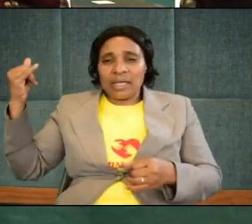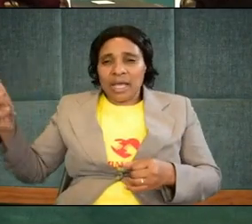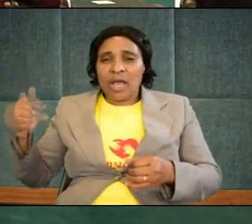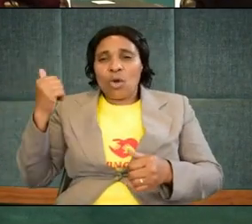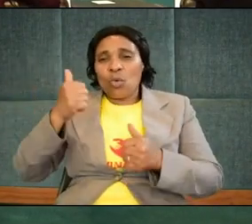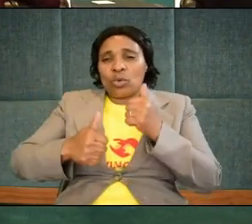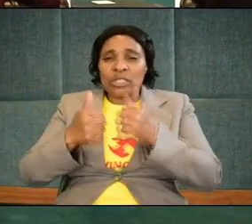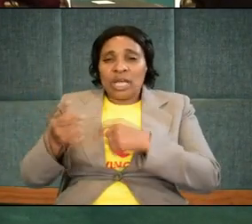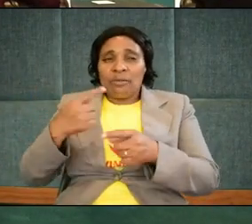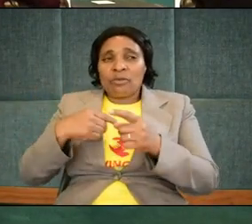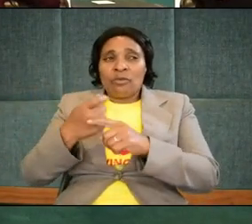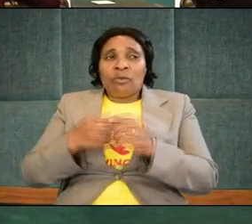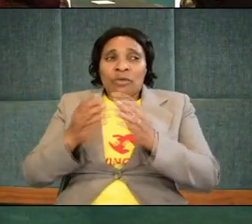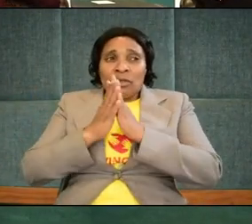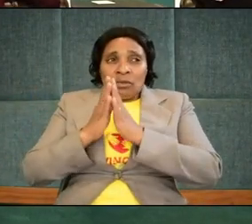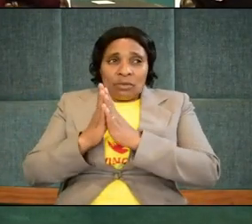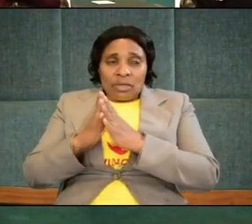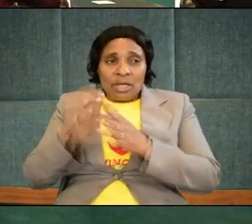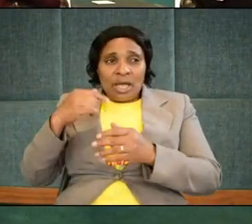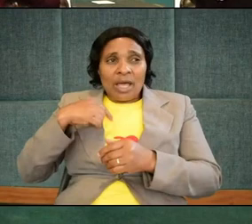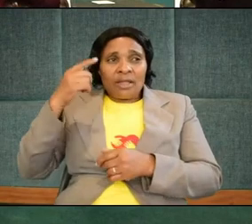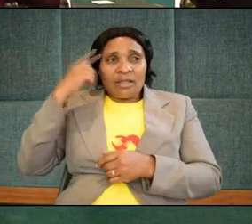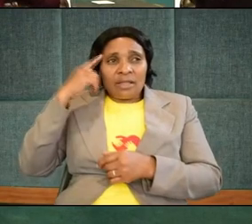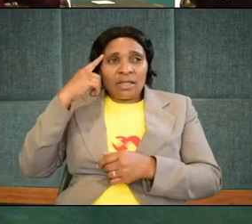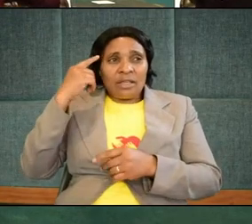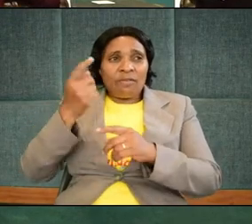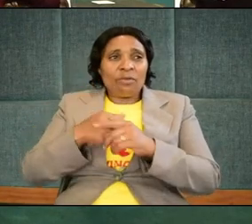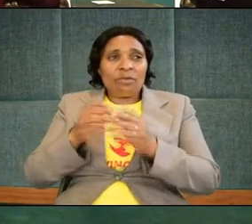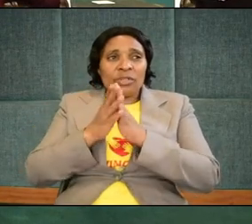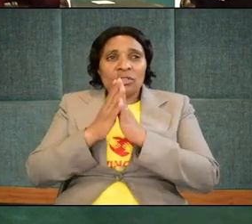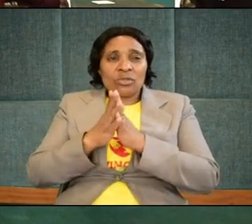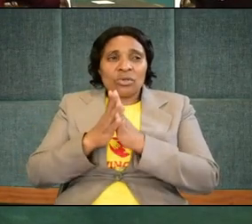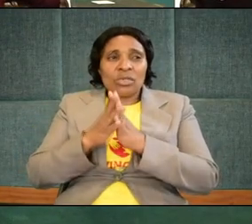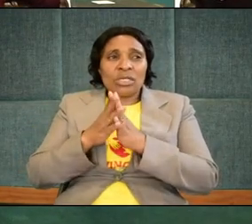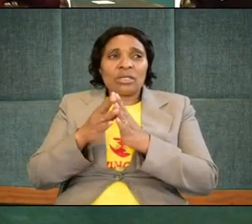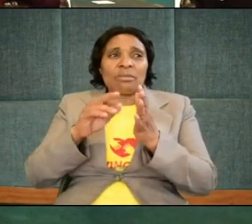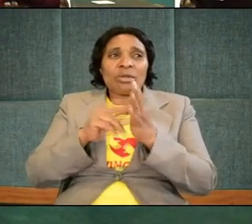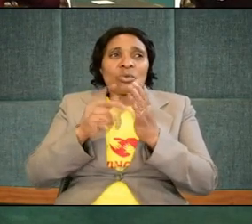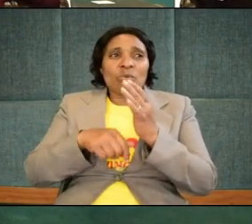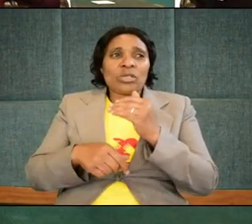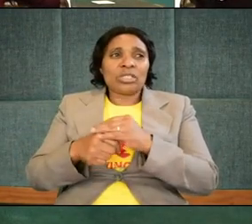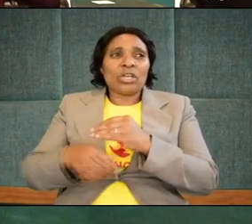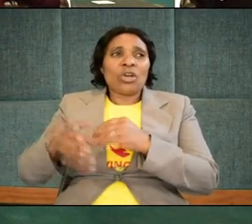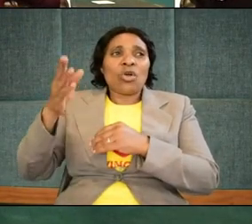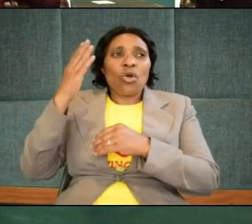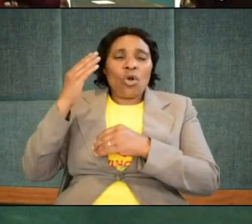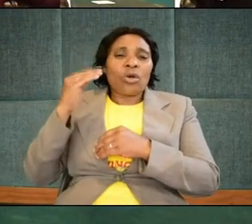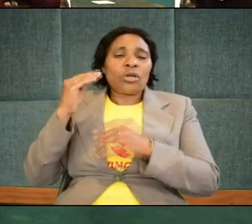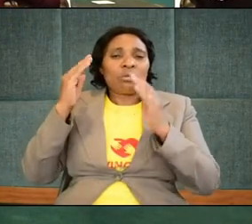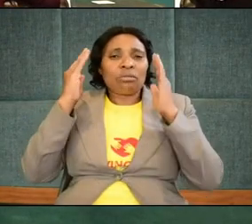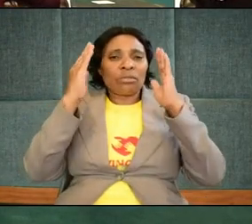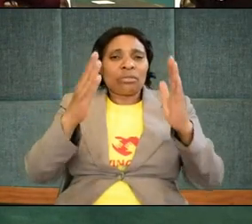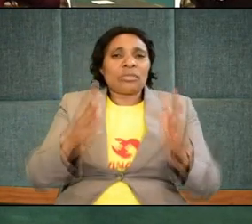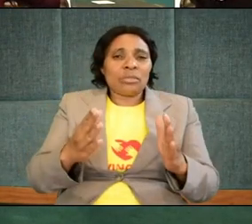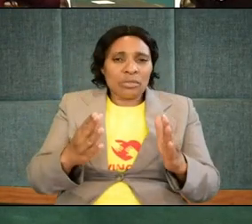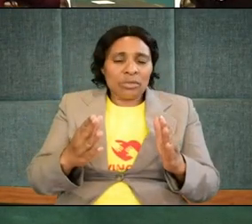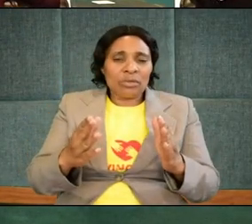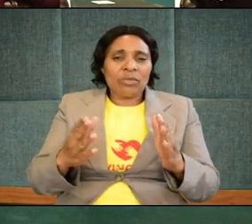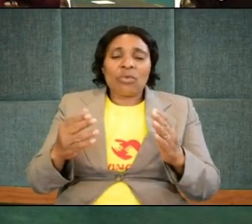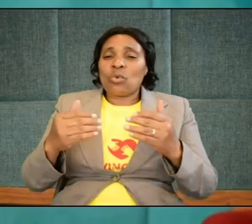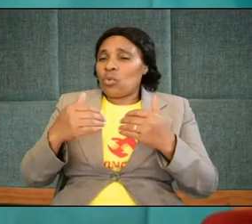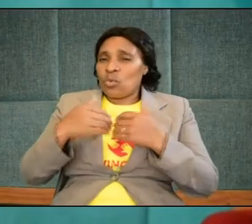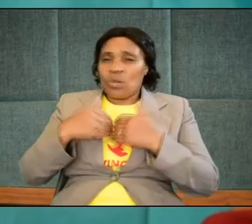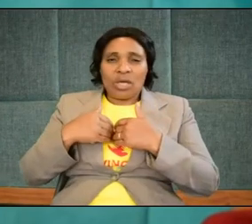story? I think what emerges from this story is that God intends not that we worry ourselves with fear and